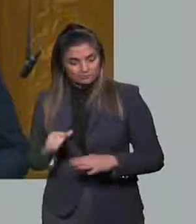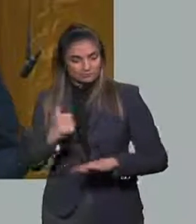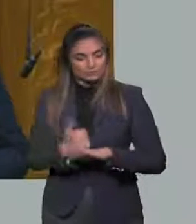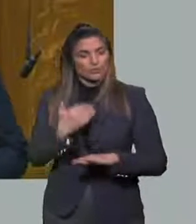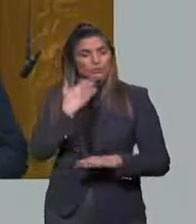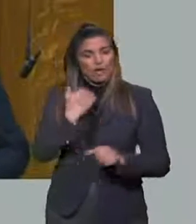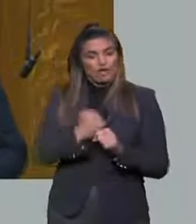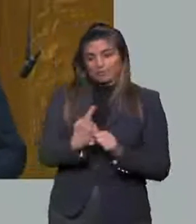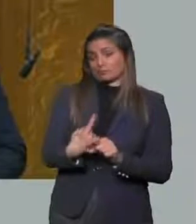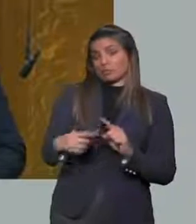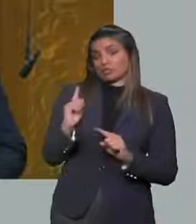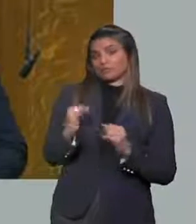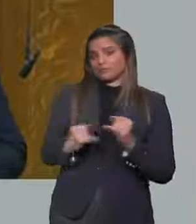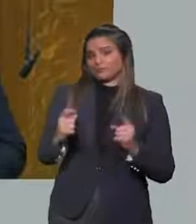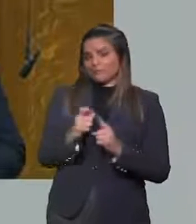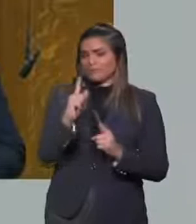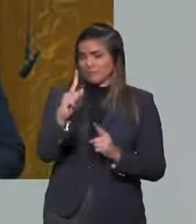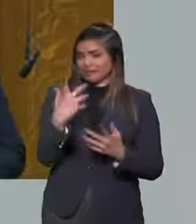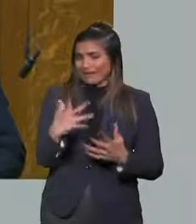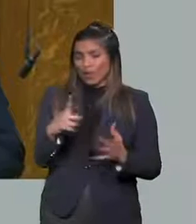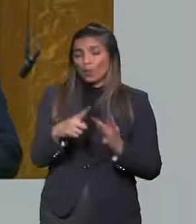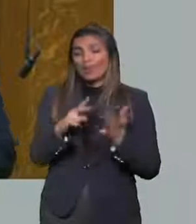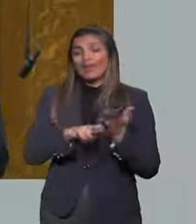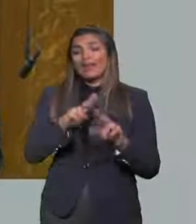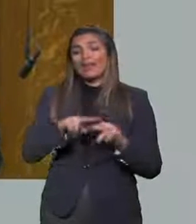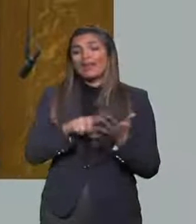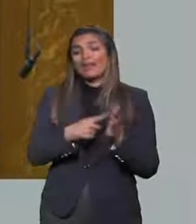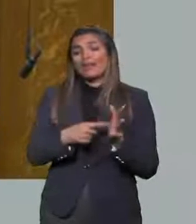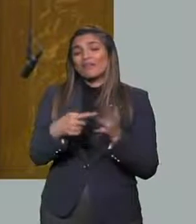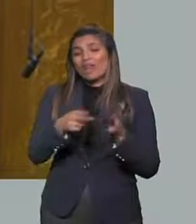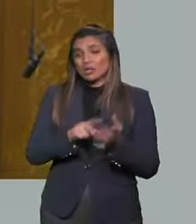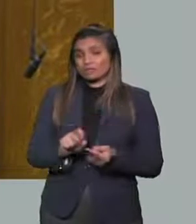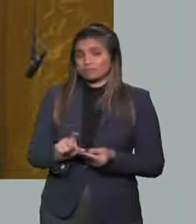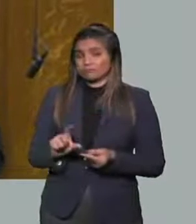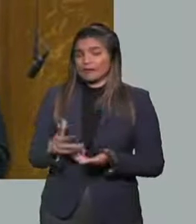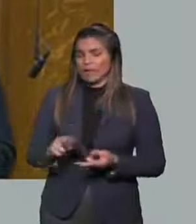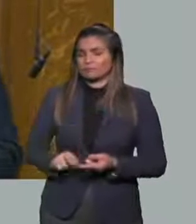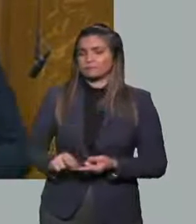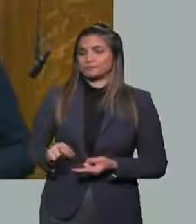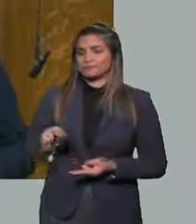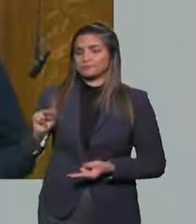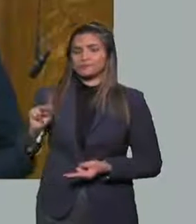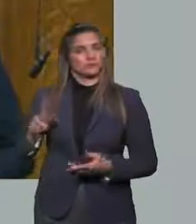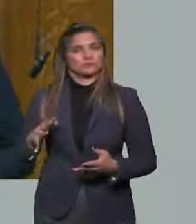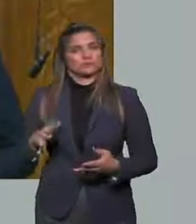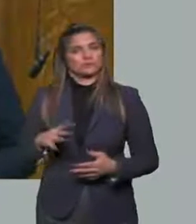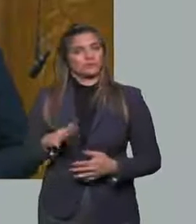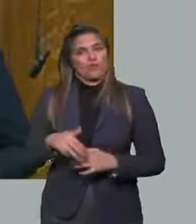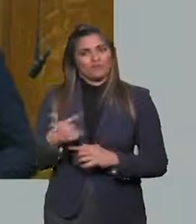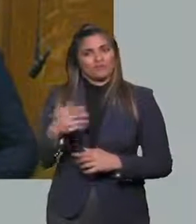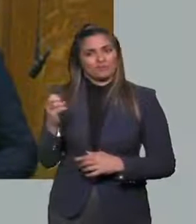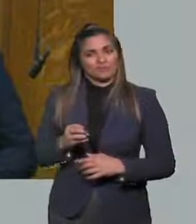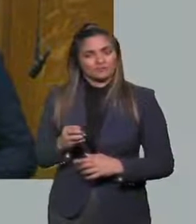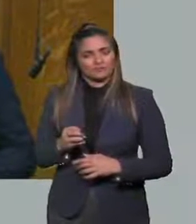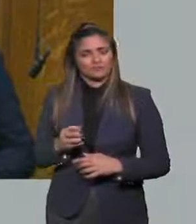September, but inflation is now pushing 7%. The Joseph Rowntree Foundation, Trussell Trust and many other organisations